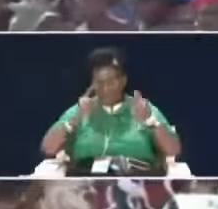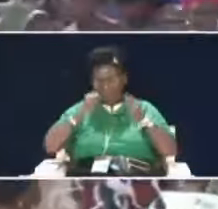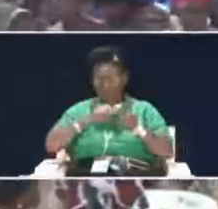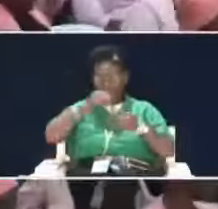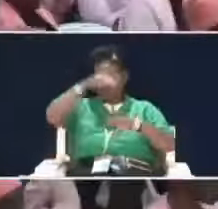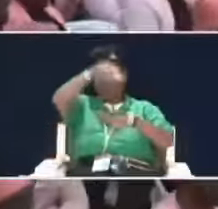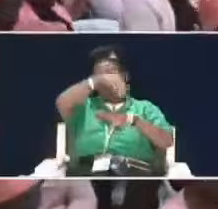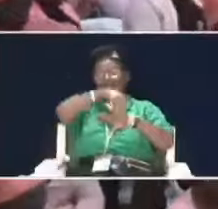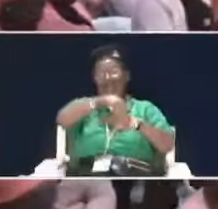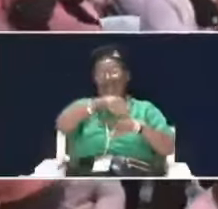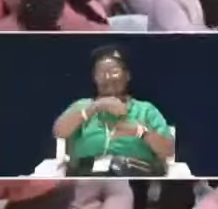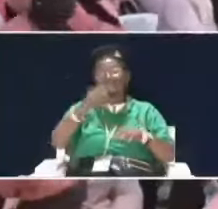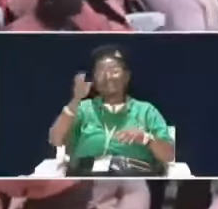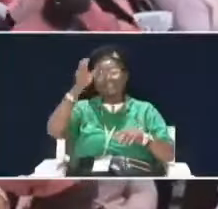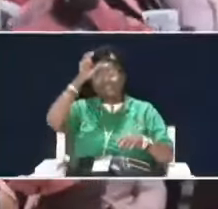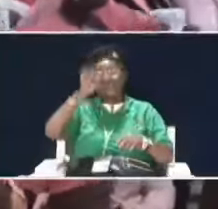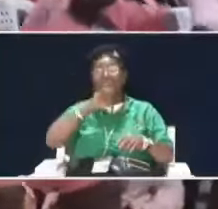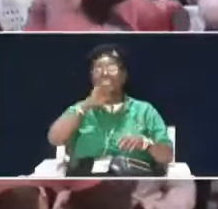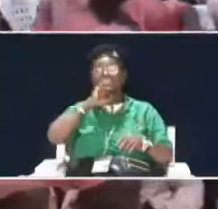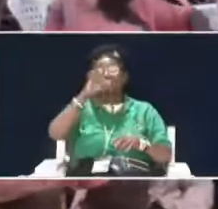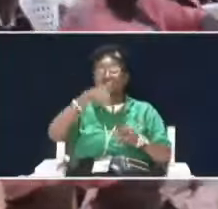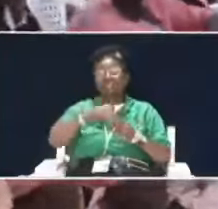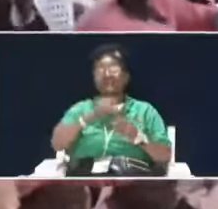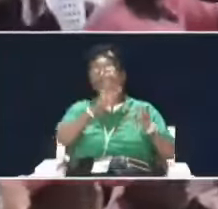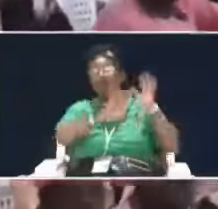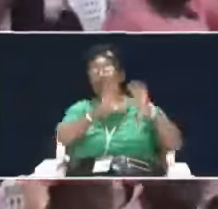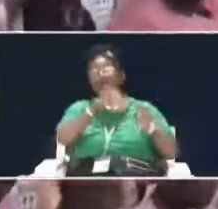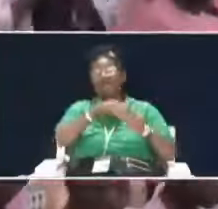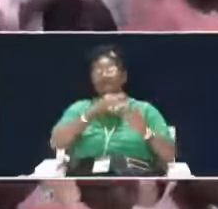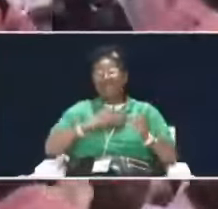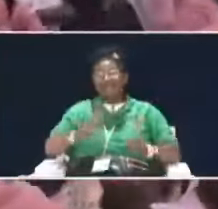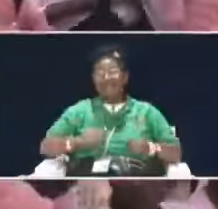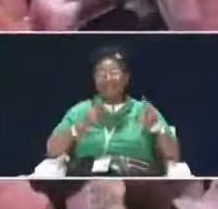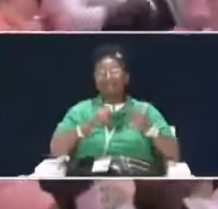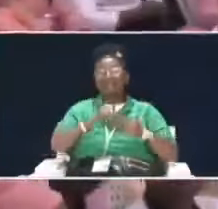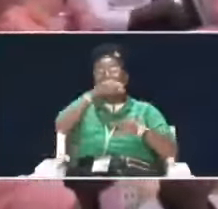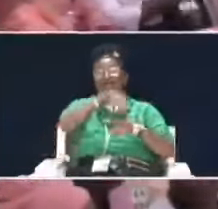And if you believe that, then shout a big hallelujah.